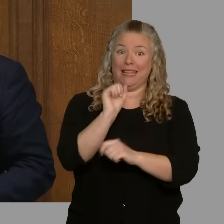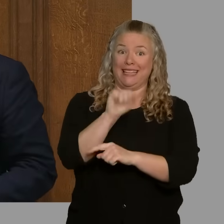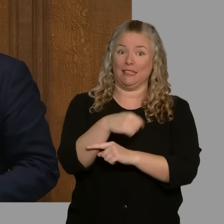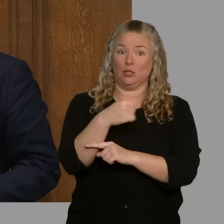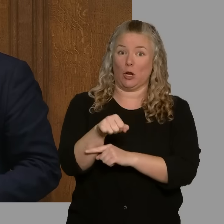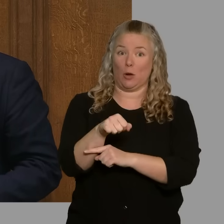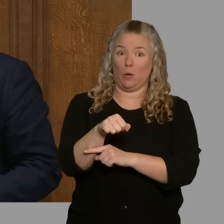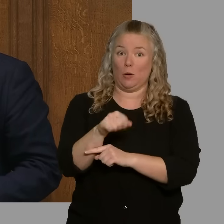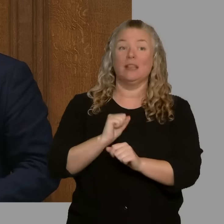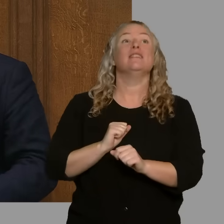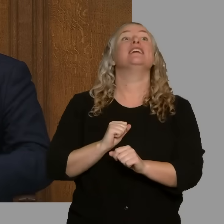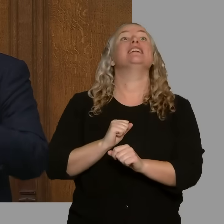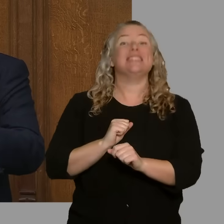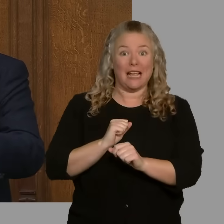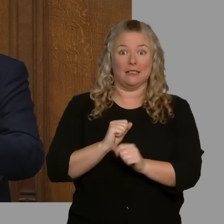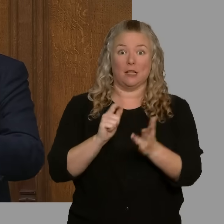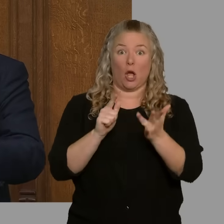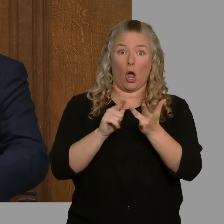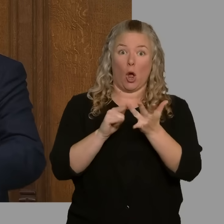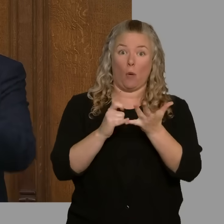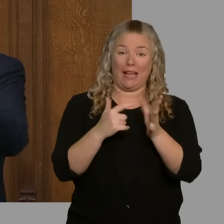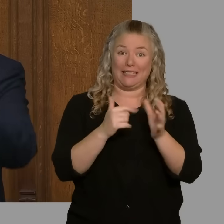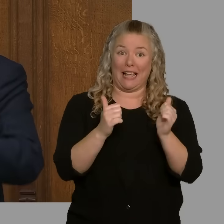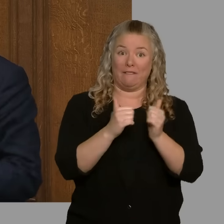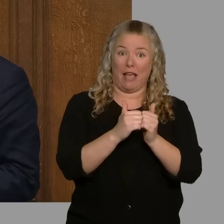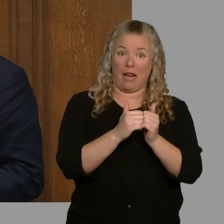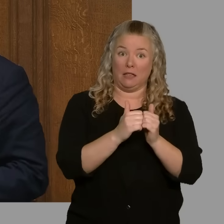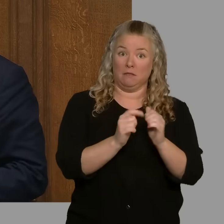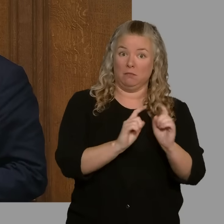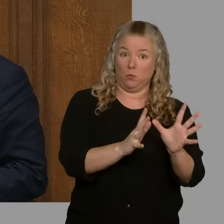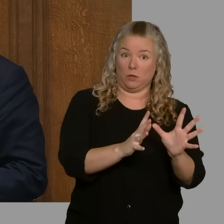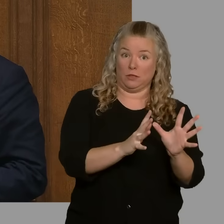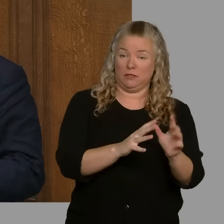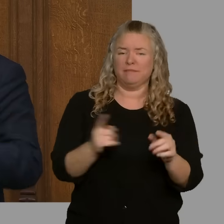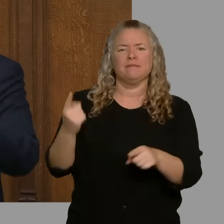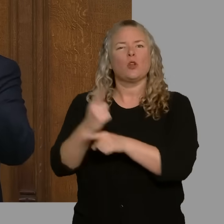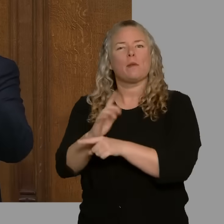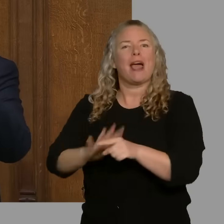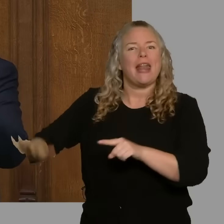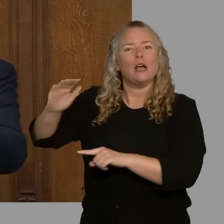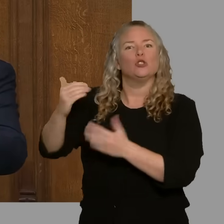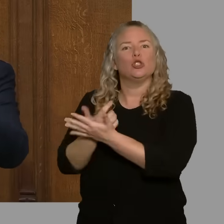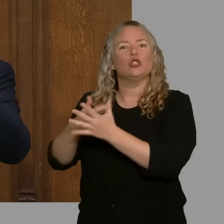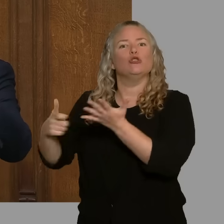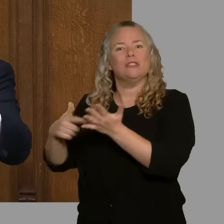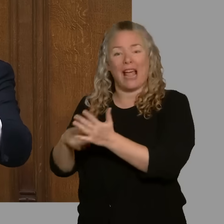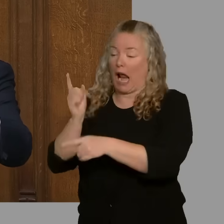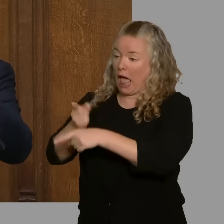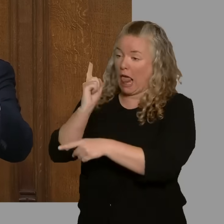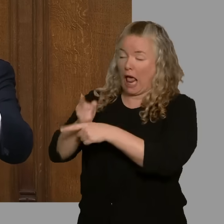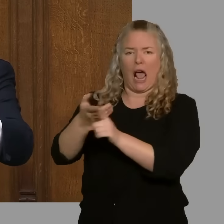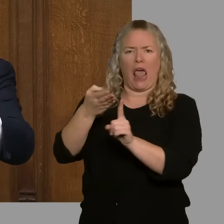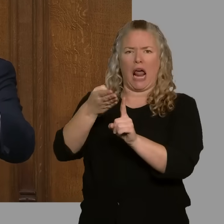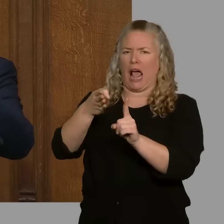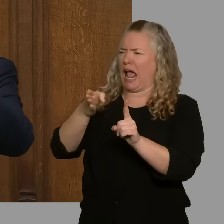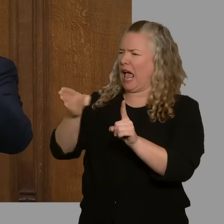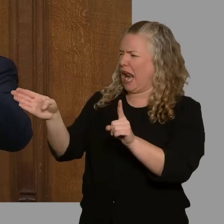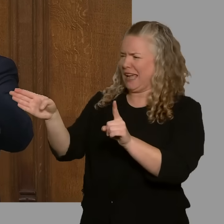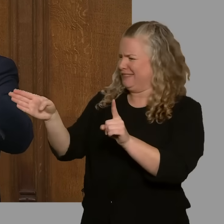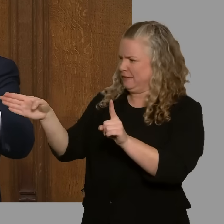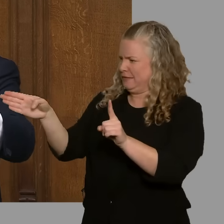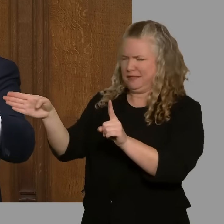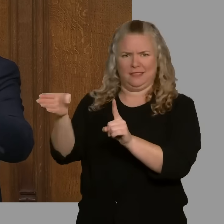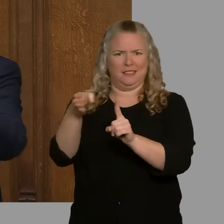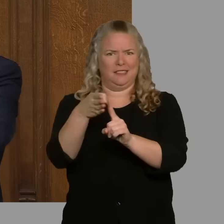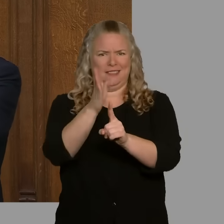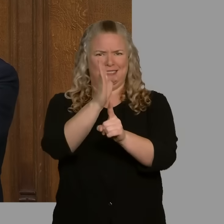not charging his successor with abuse of power? Well, we know the reality, Mr. Speaker, because although he has answered the question